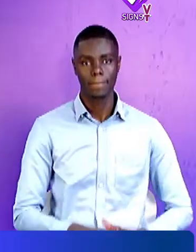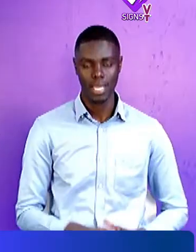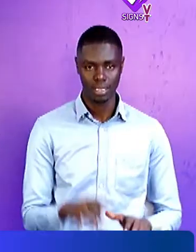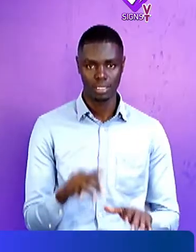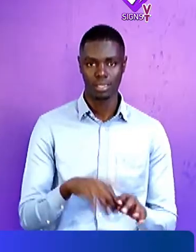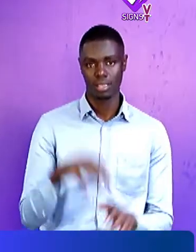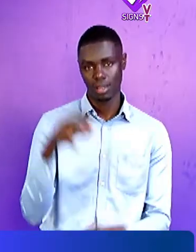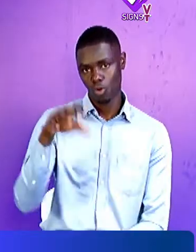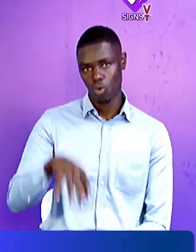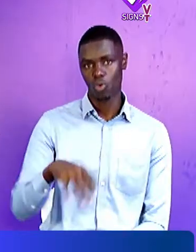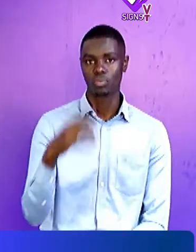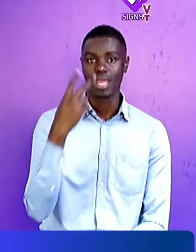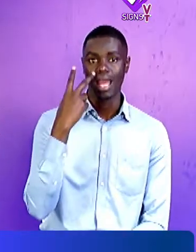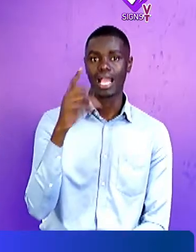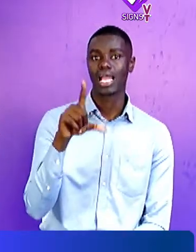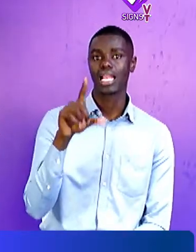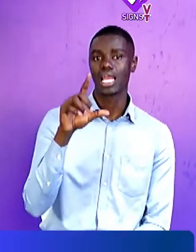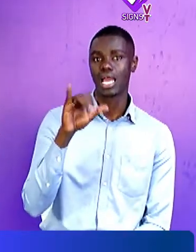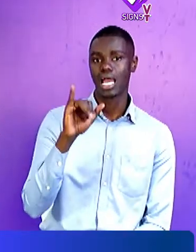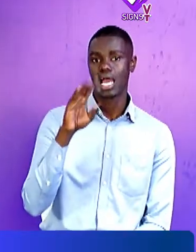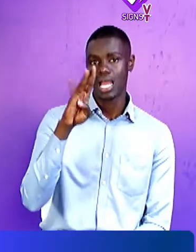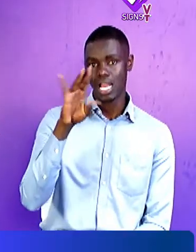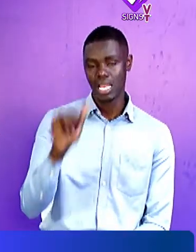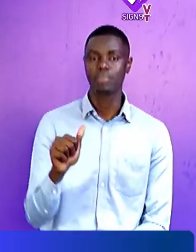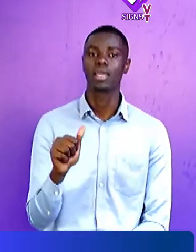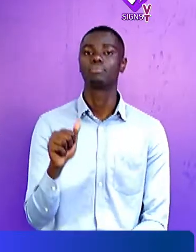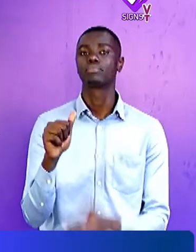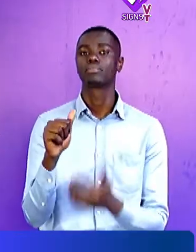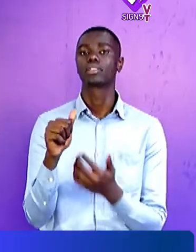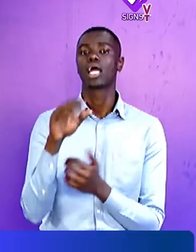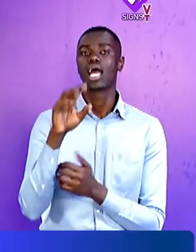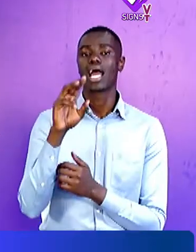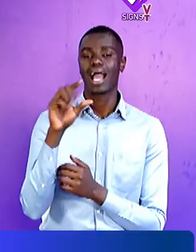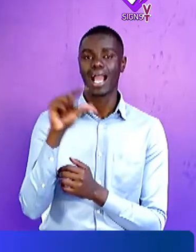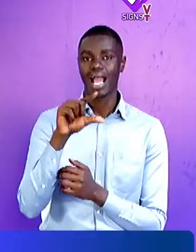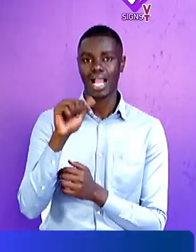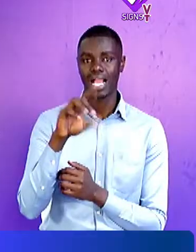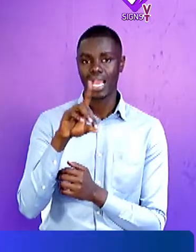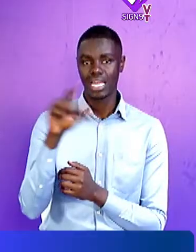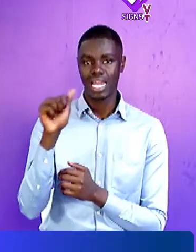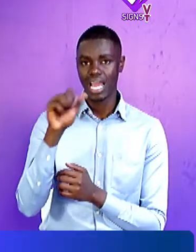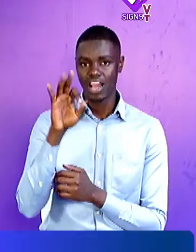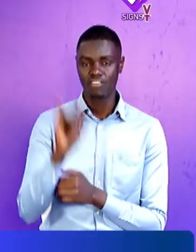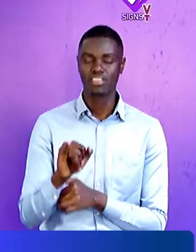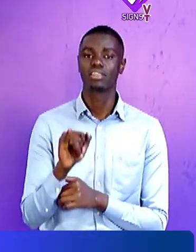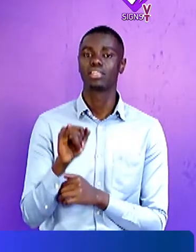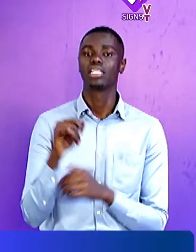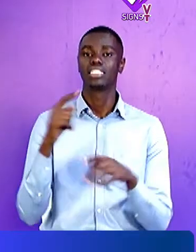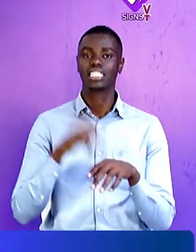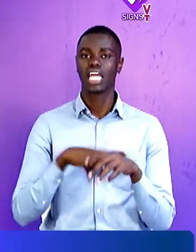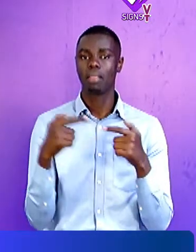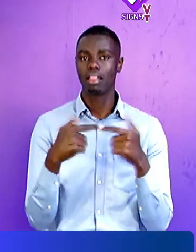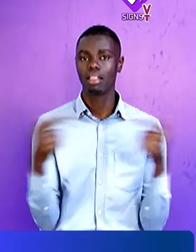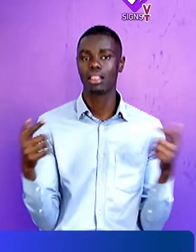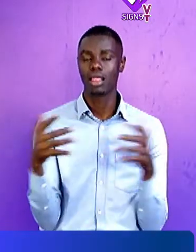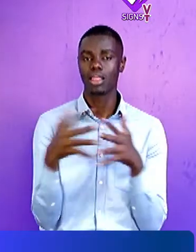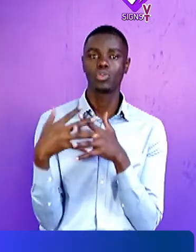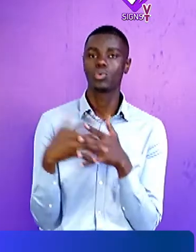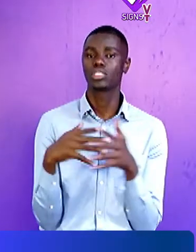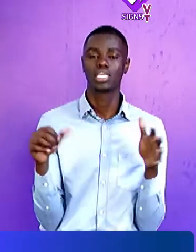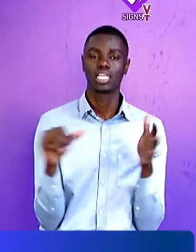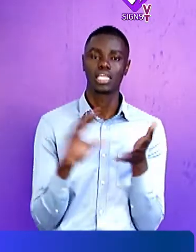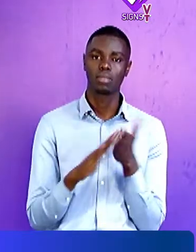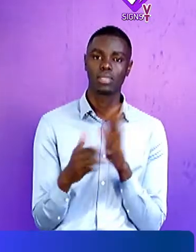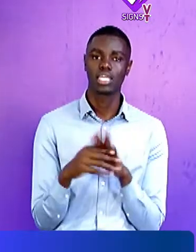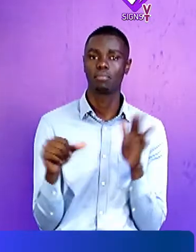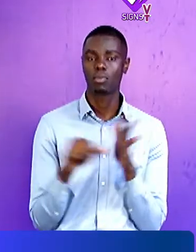to Libya. Gaddafi was a UN ally for a long time. When he went against the US, isn't it? He got into trouble, he was